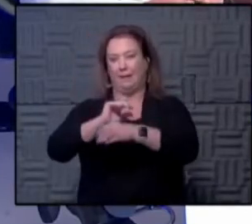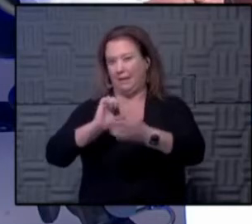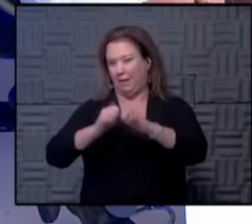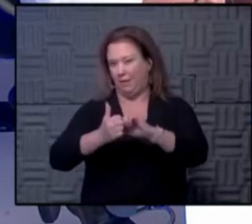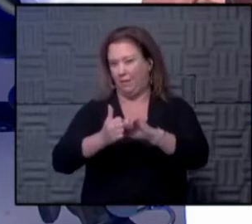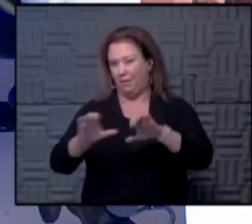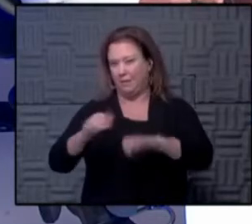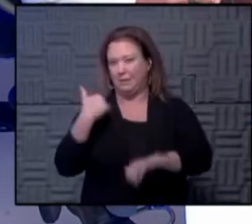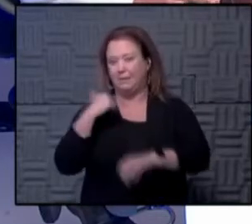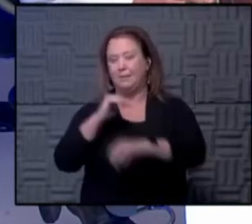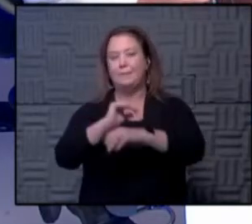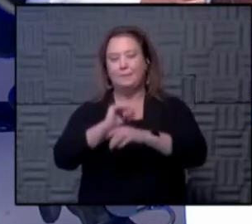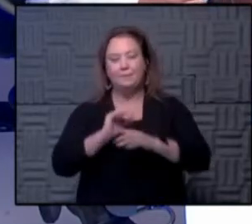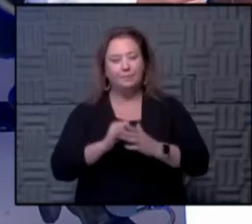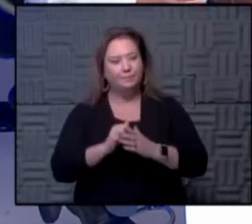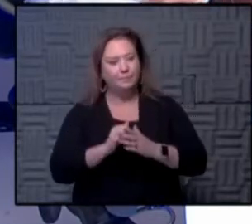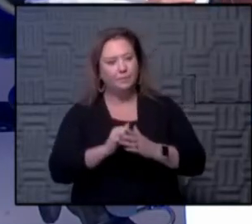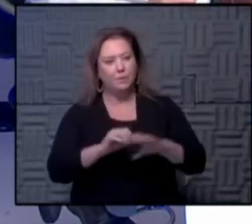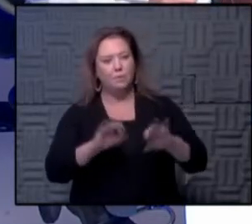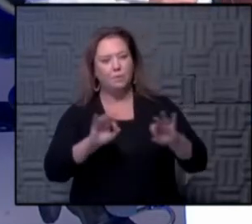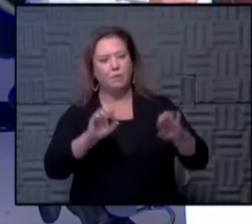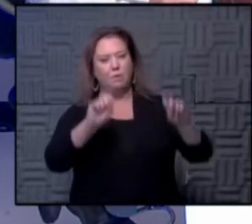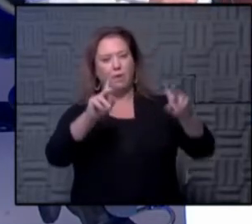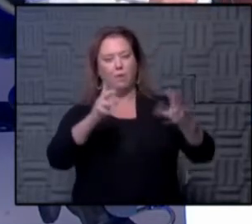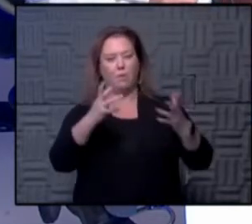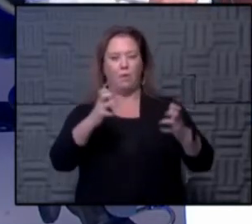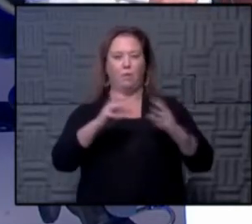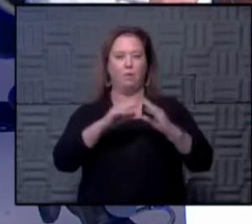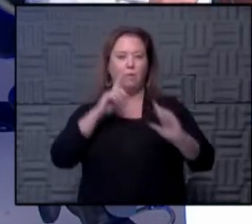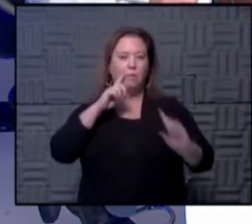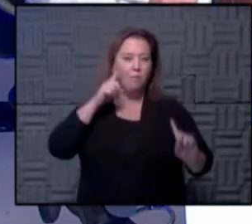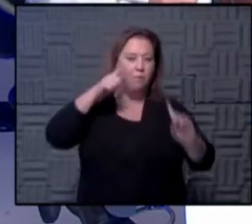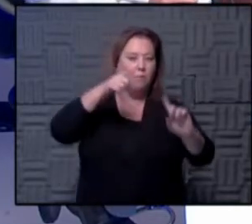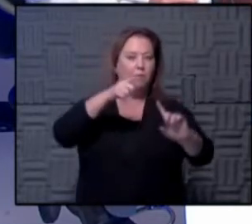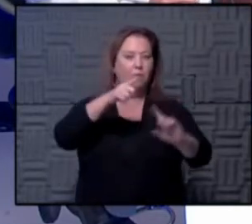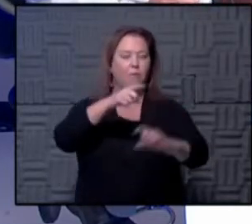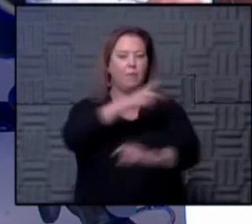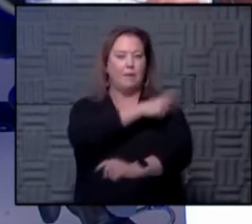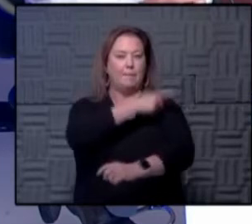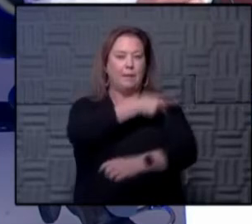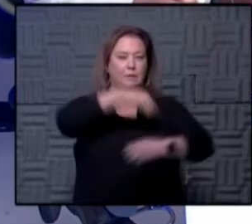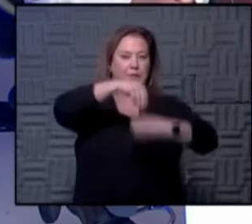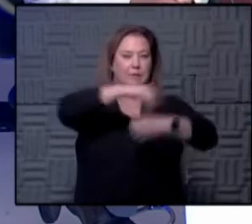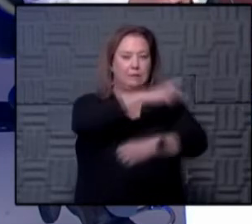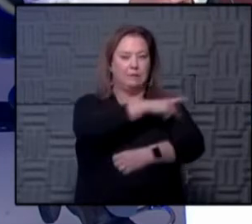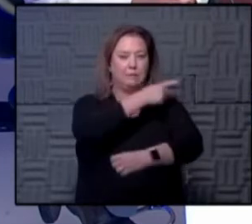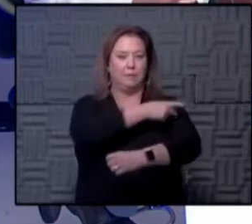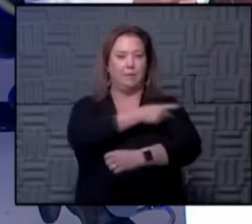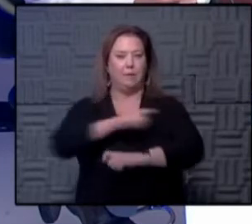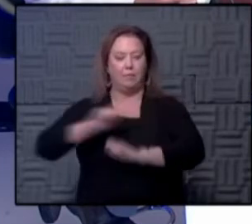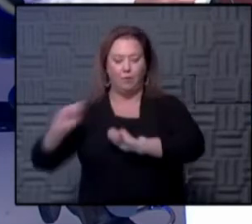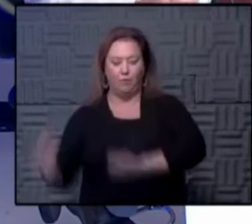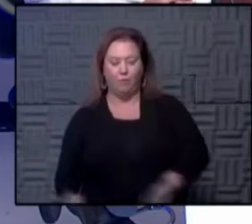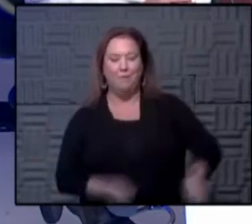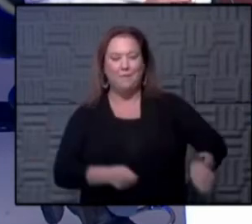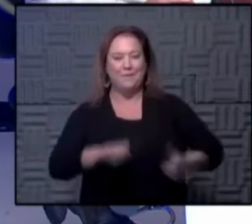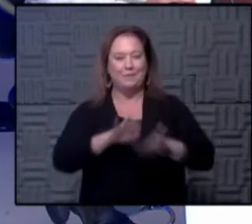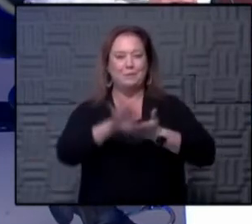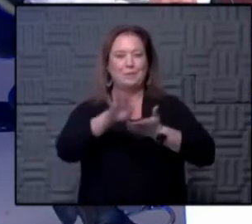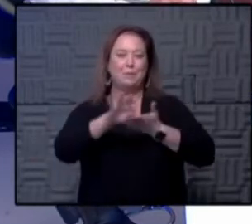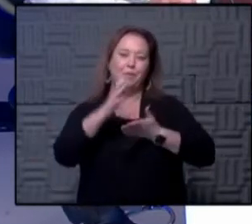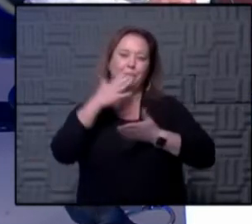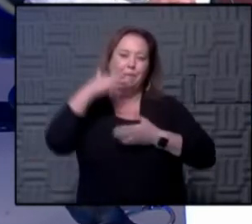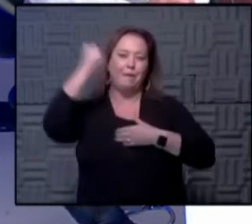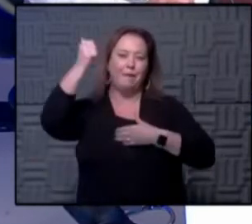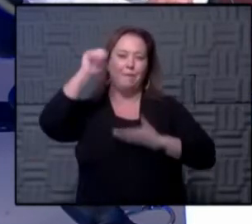done okay. Again, we want the number of inpatients and active infections to be like the golf score. The lower, the better